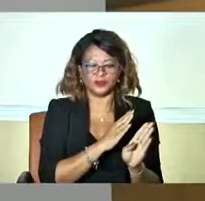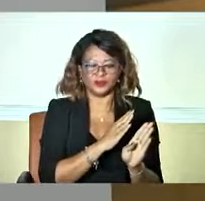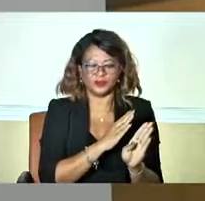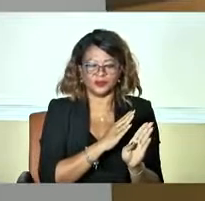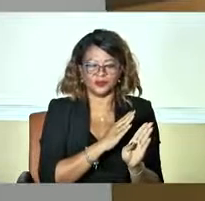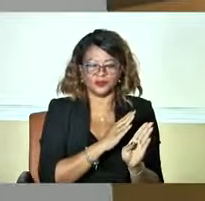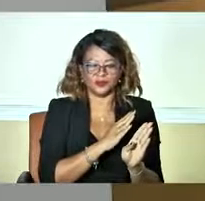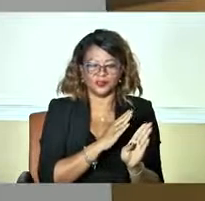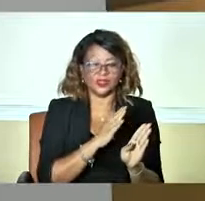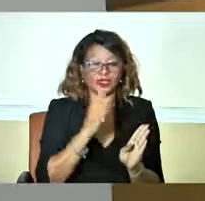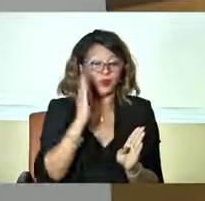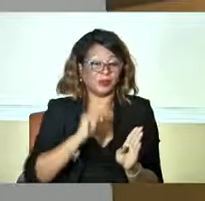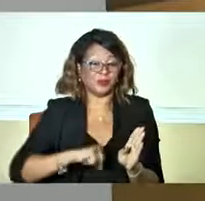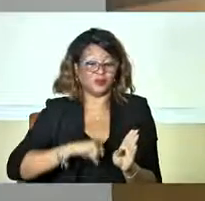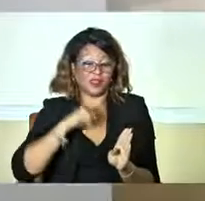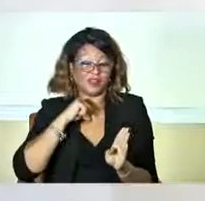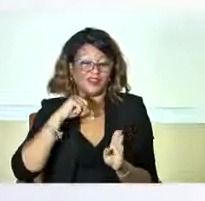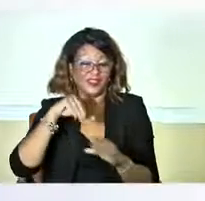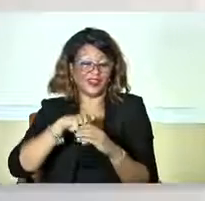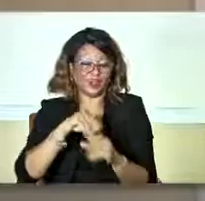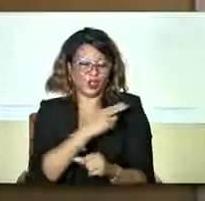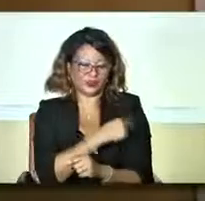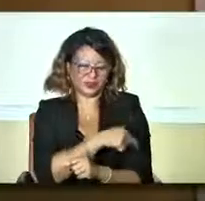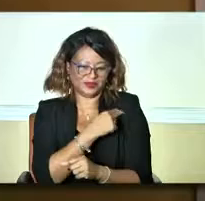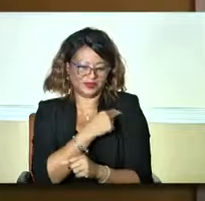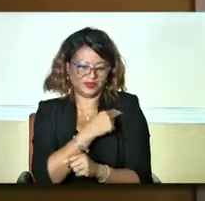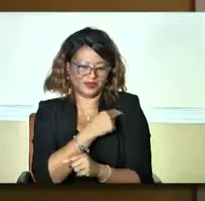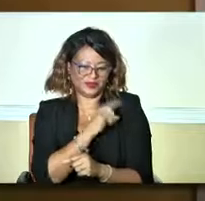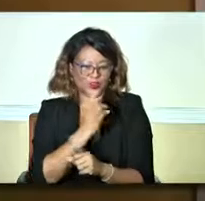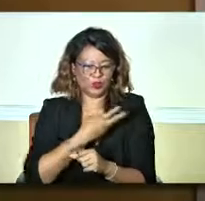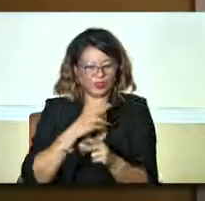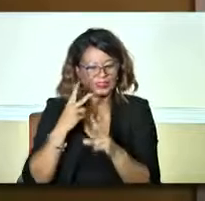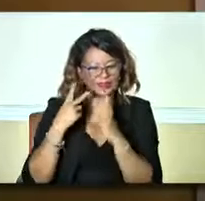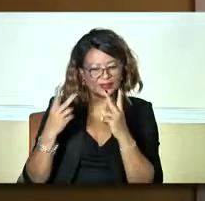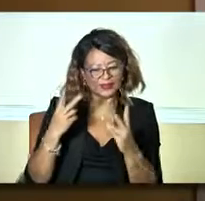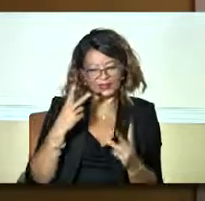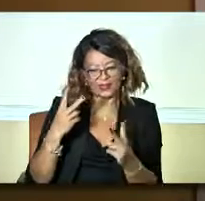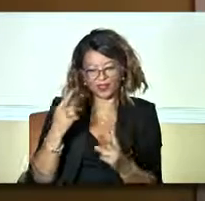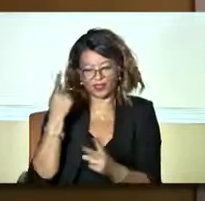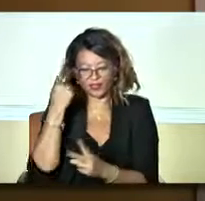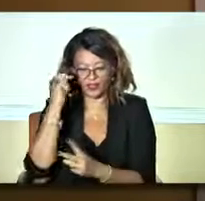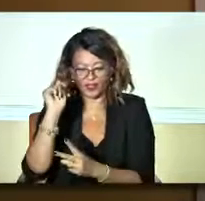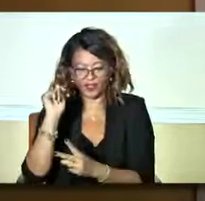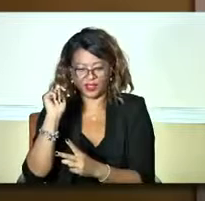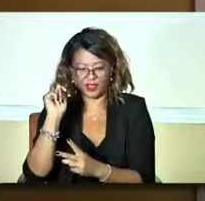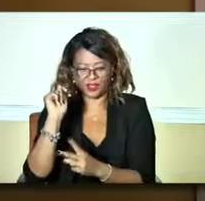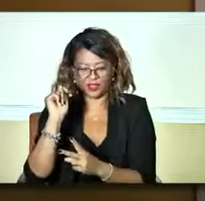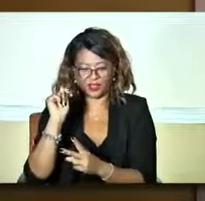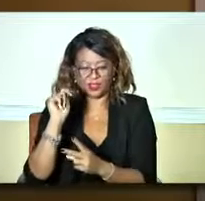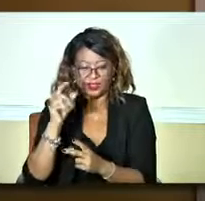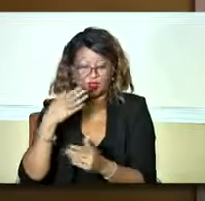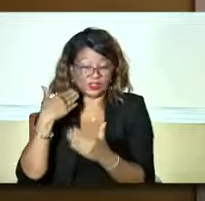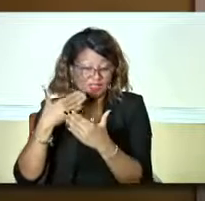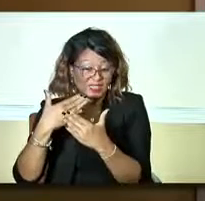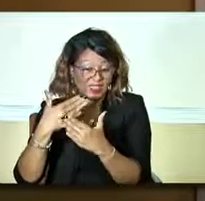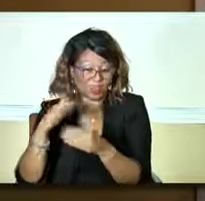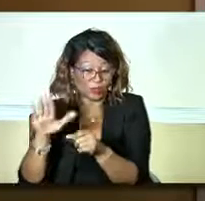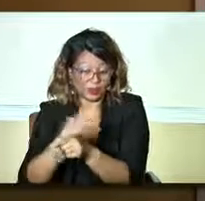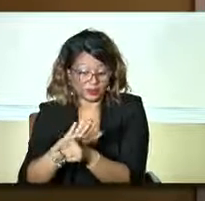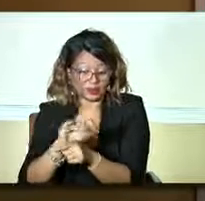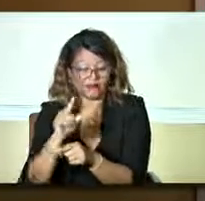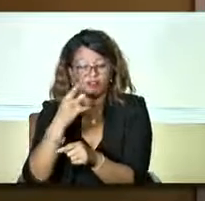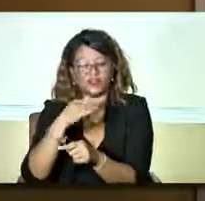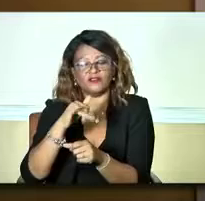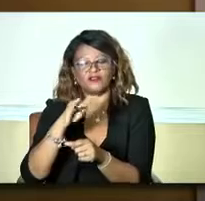They're going to be proud of their new hospital. We are seeing the near completion of the first